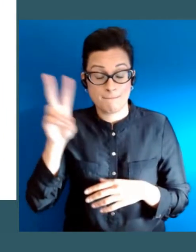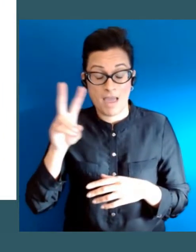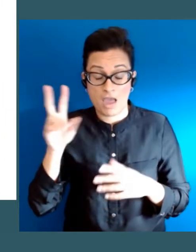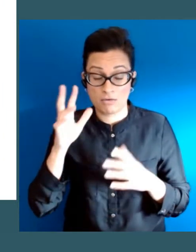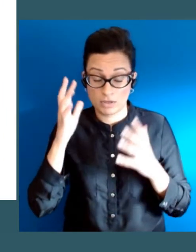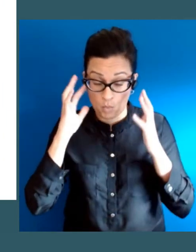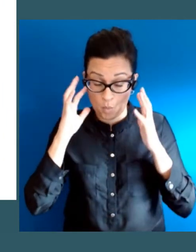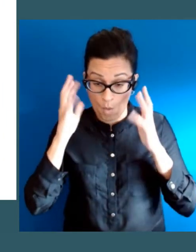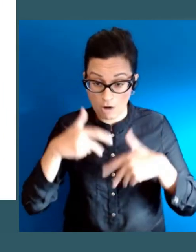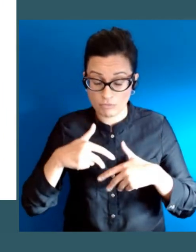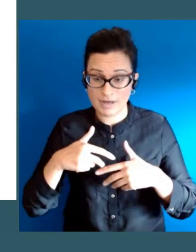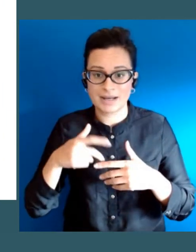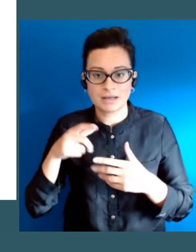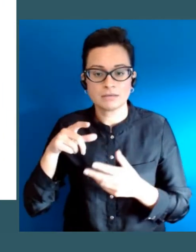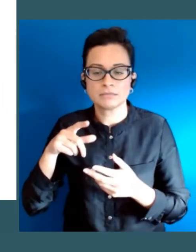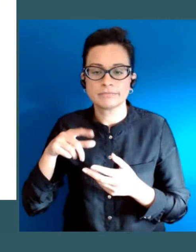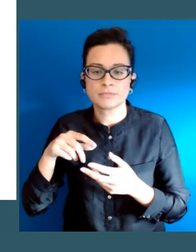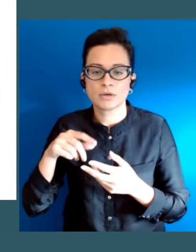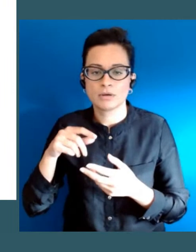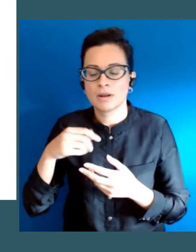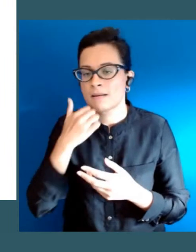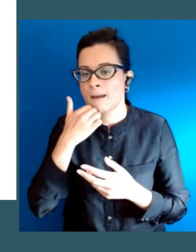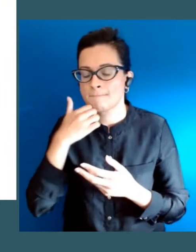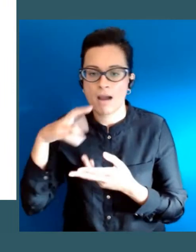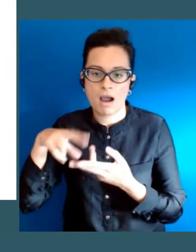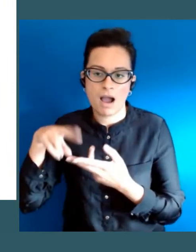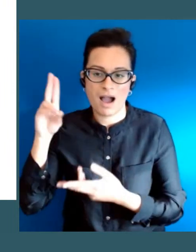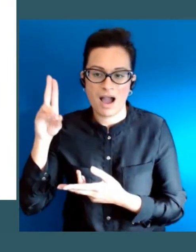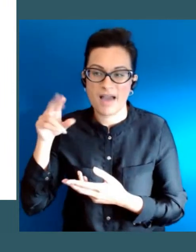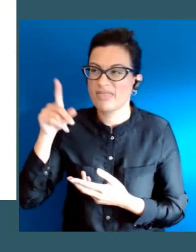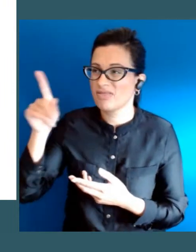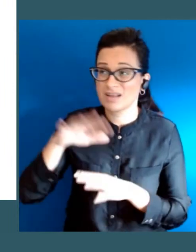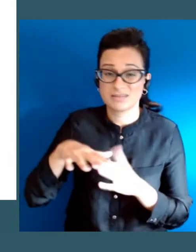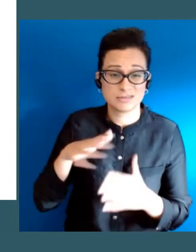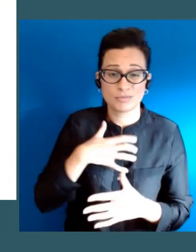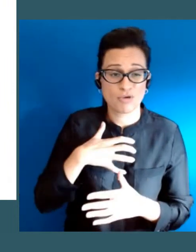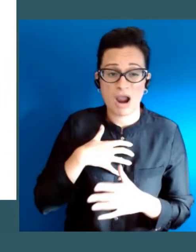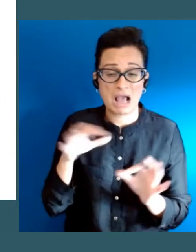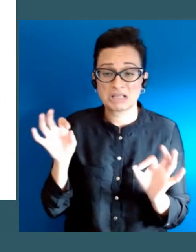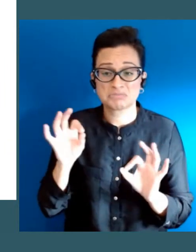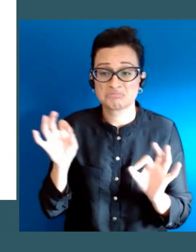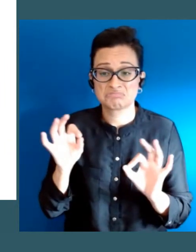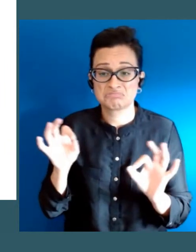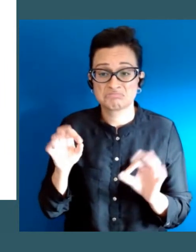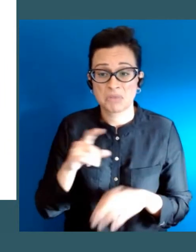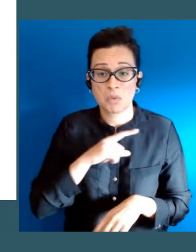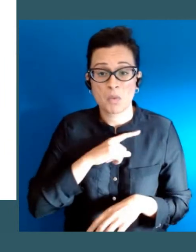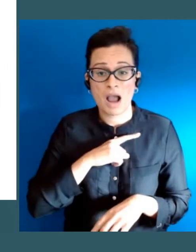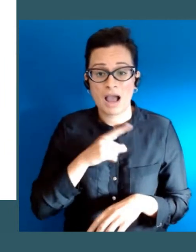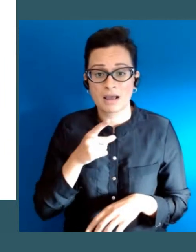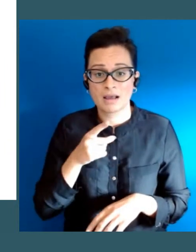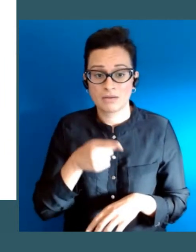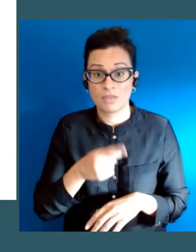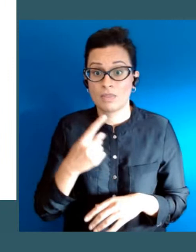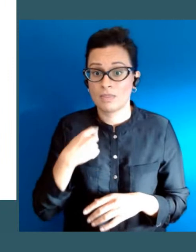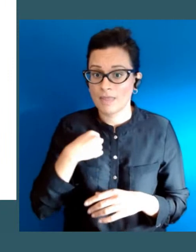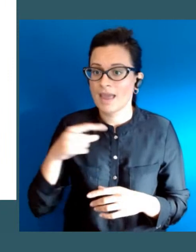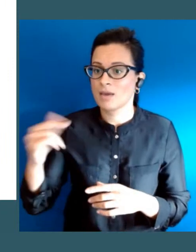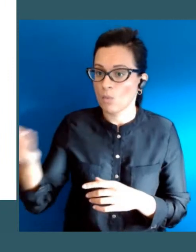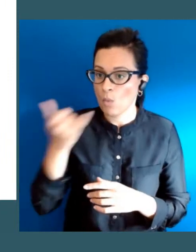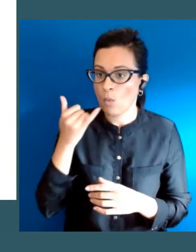substantially higher. And so that didn't come as any surprise, because this is what people coming through to our helpline also was telling